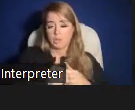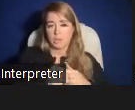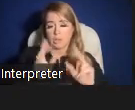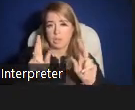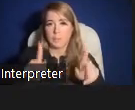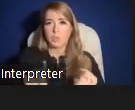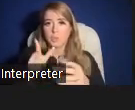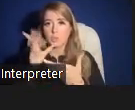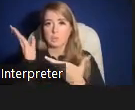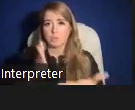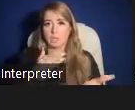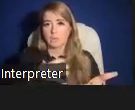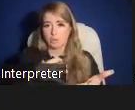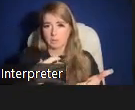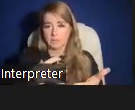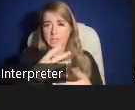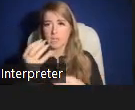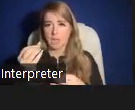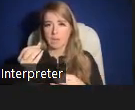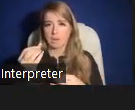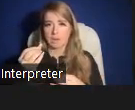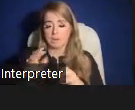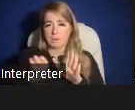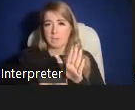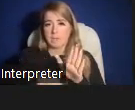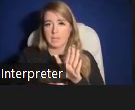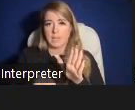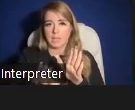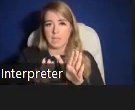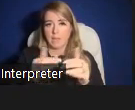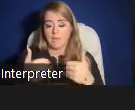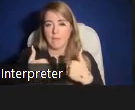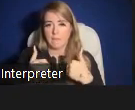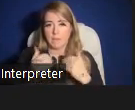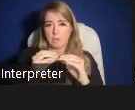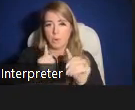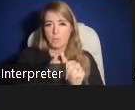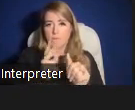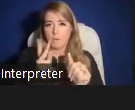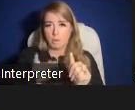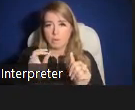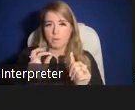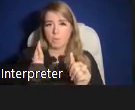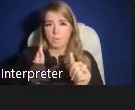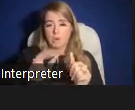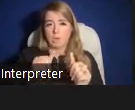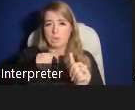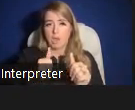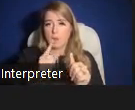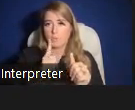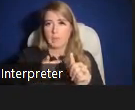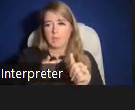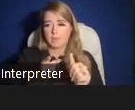person bringing the grievance and basically having no follow-up, or not necessarily